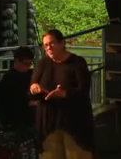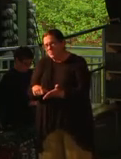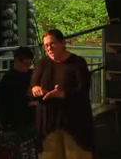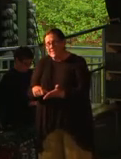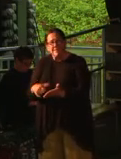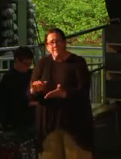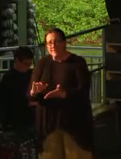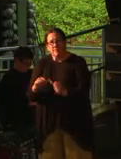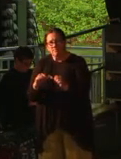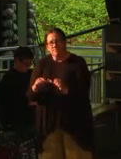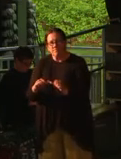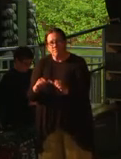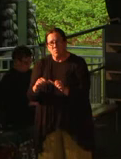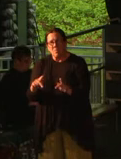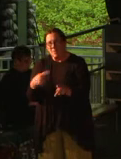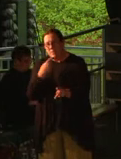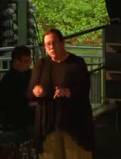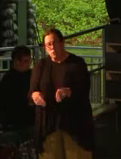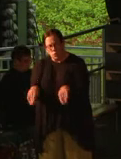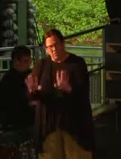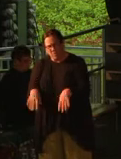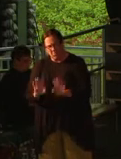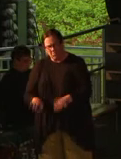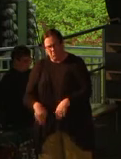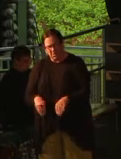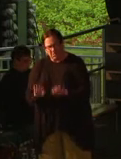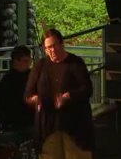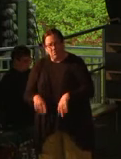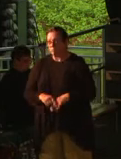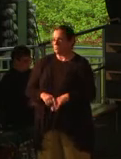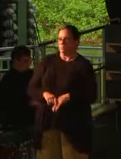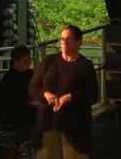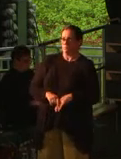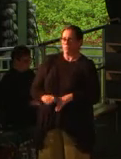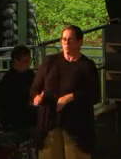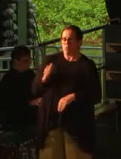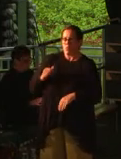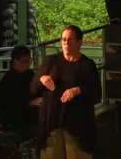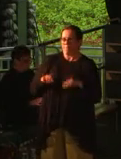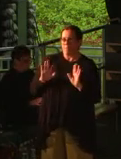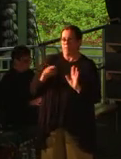should. We saw you, and we were inspired.